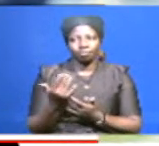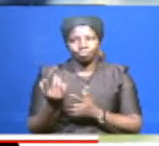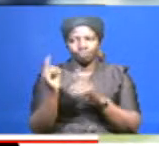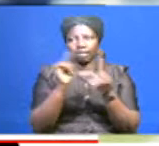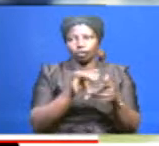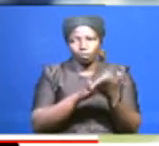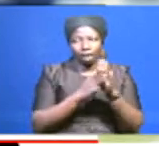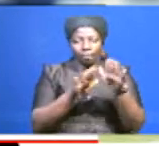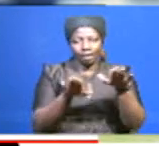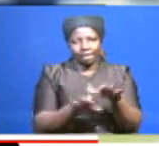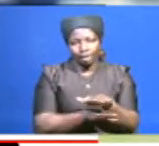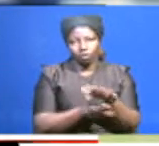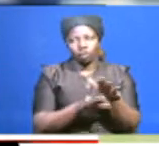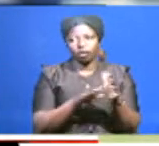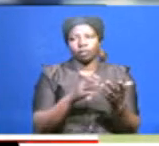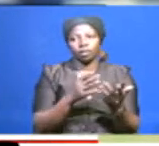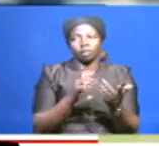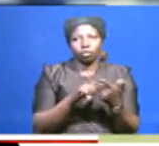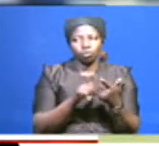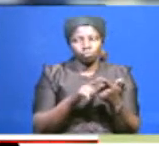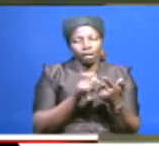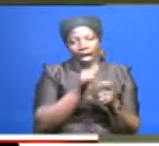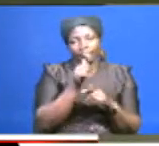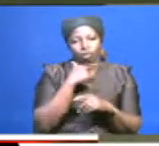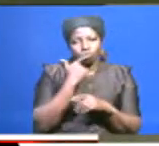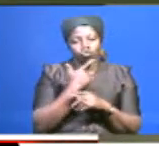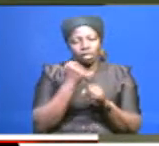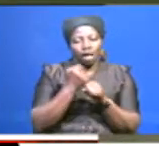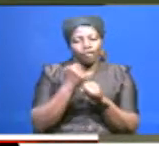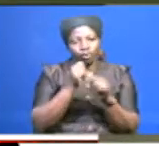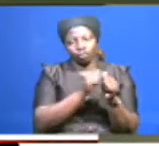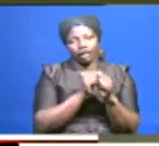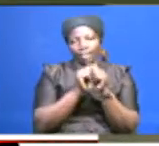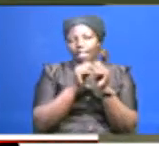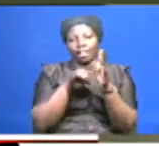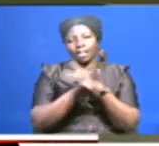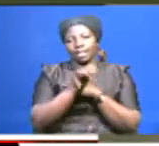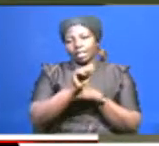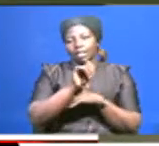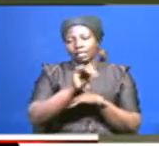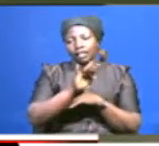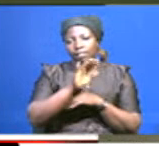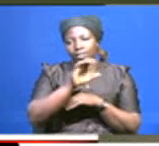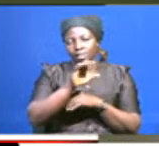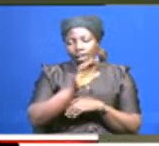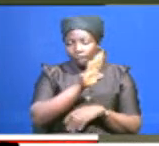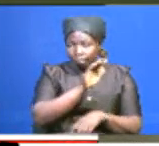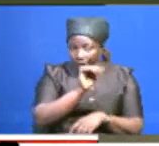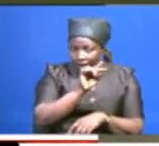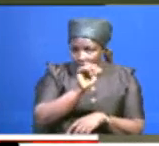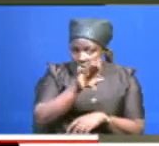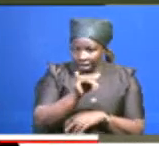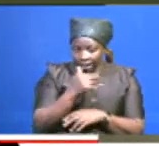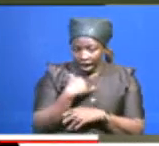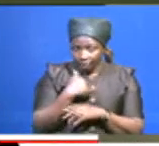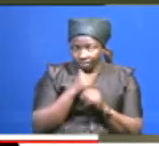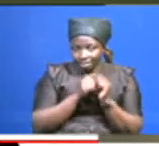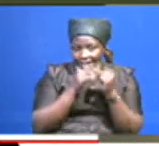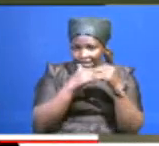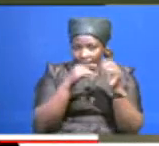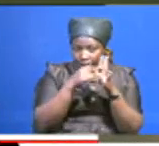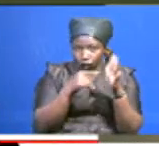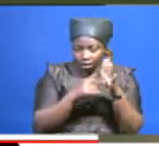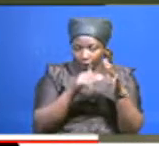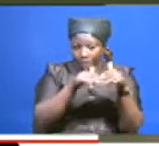Andre Kasambungo, whom he had worked with at AFC Leopards. Bandari are 19 points behind Football Kenya